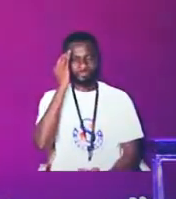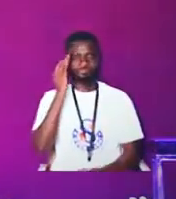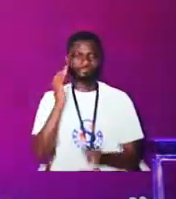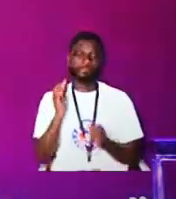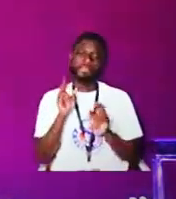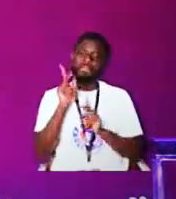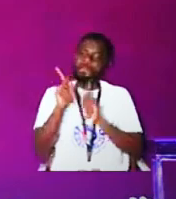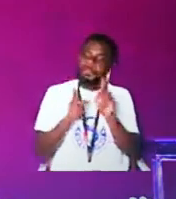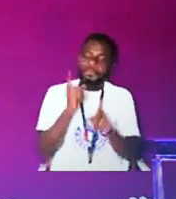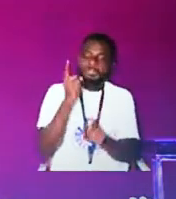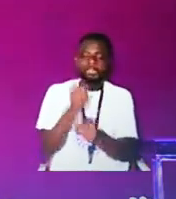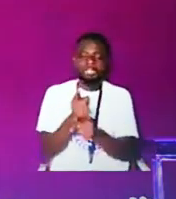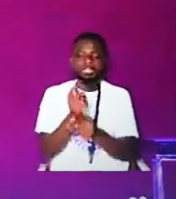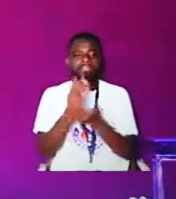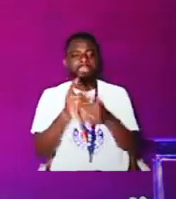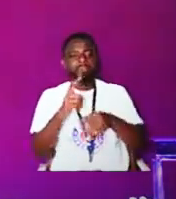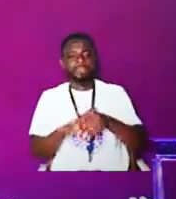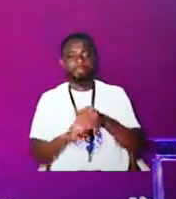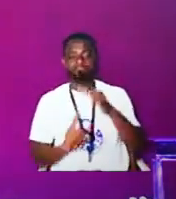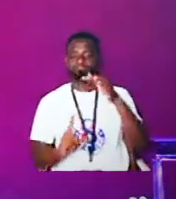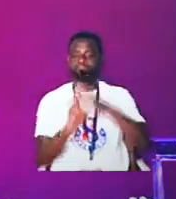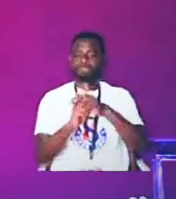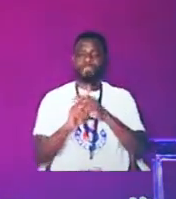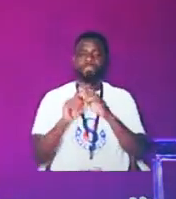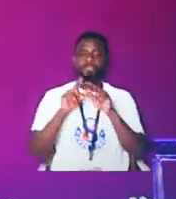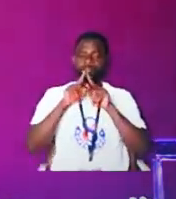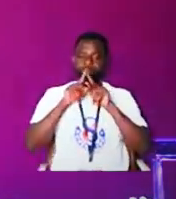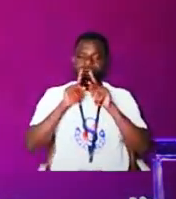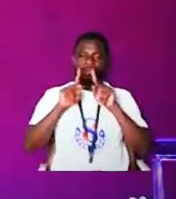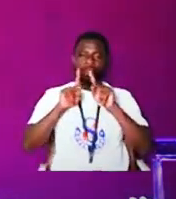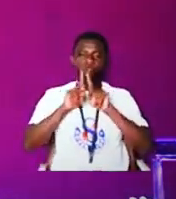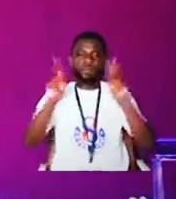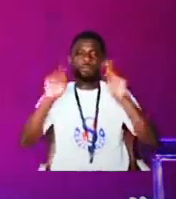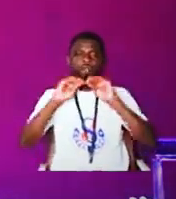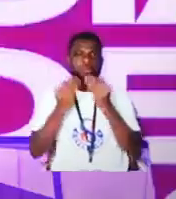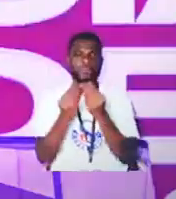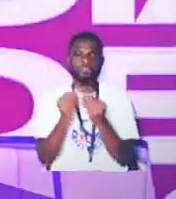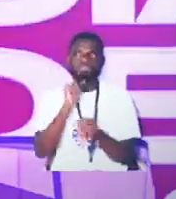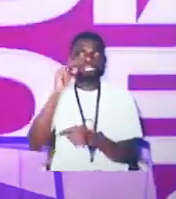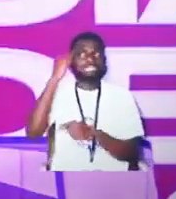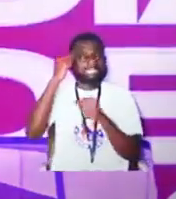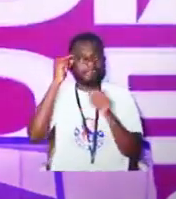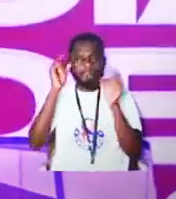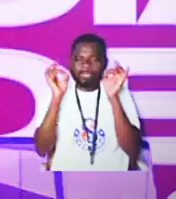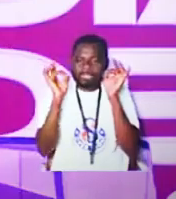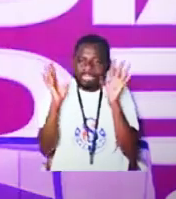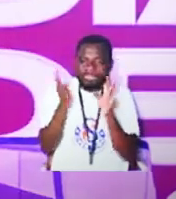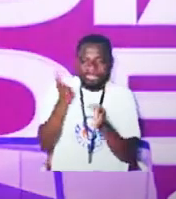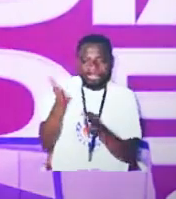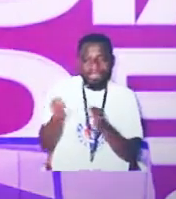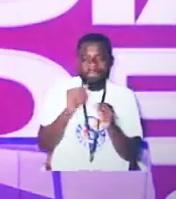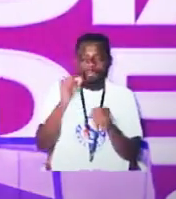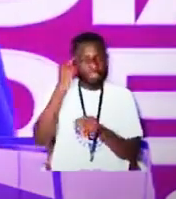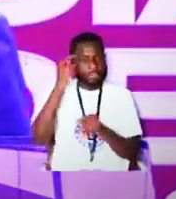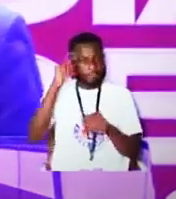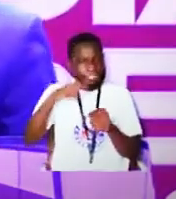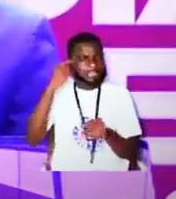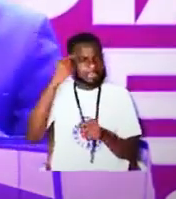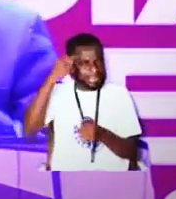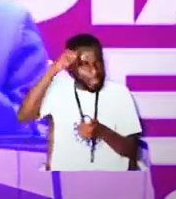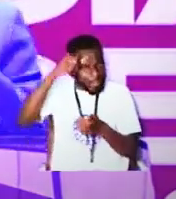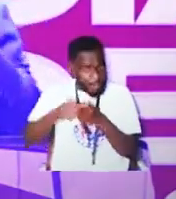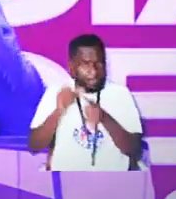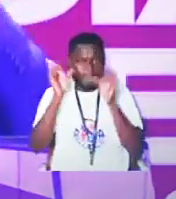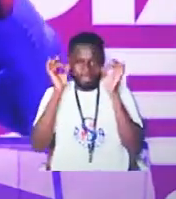just sometimes walk into public office without counting the cost. I want you to count the cost.